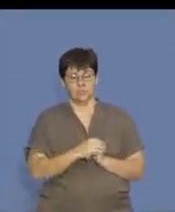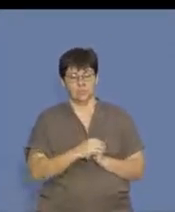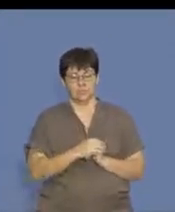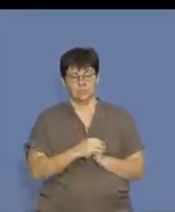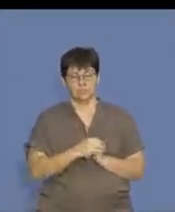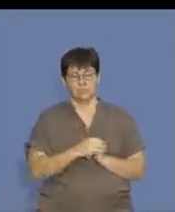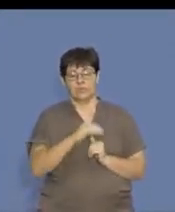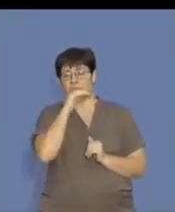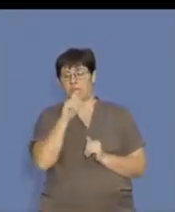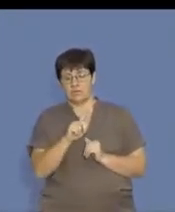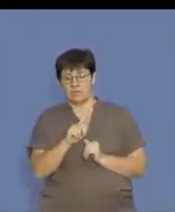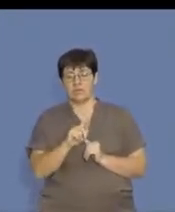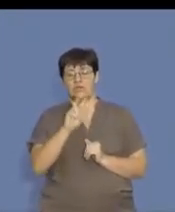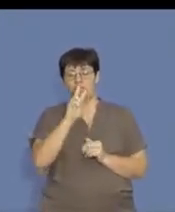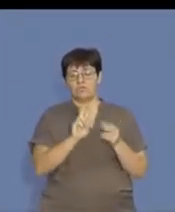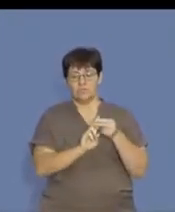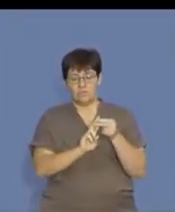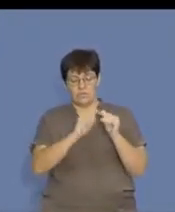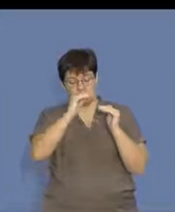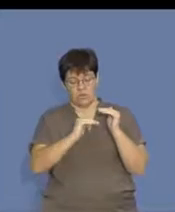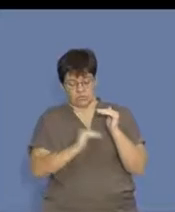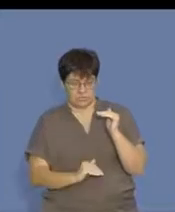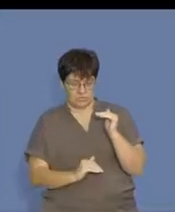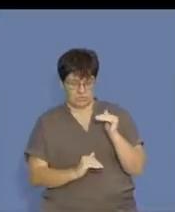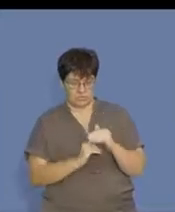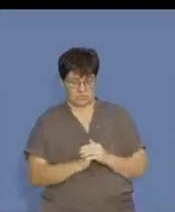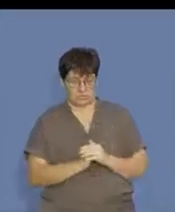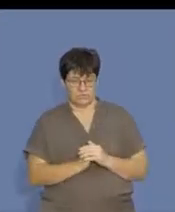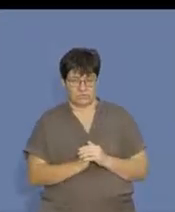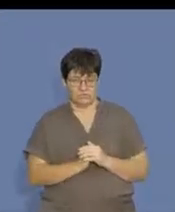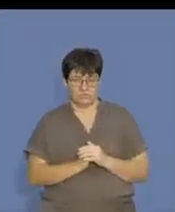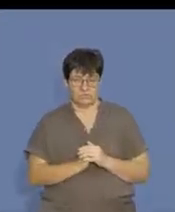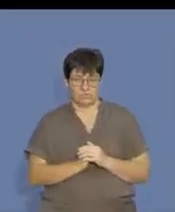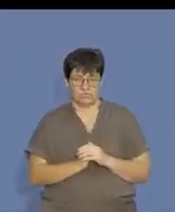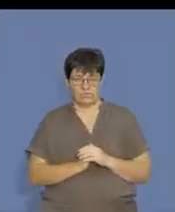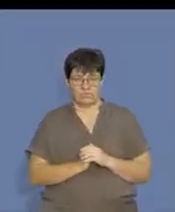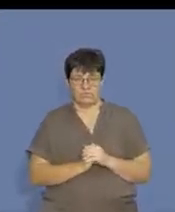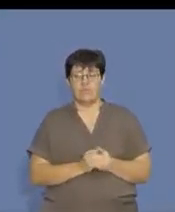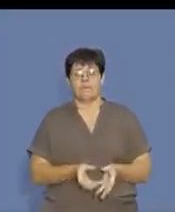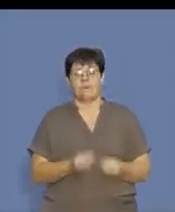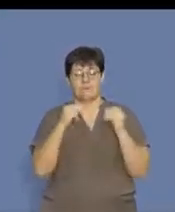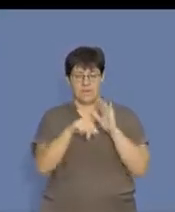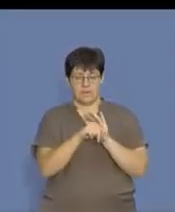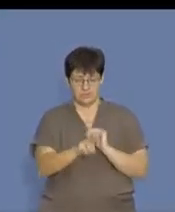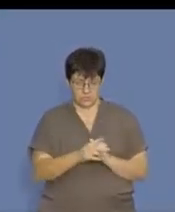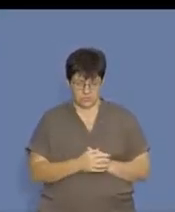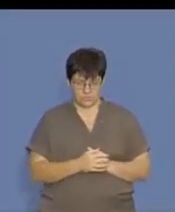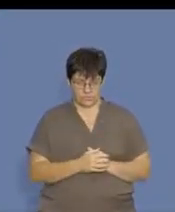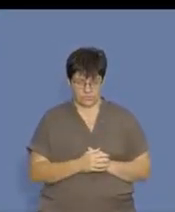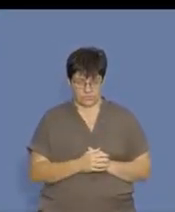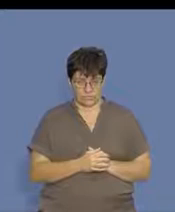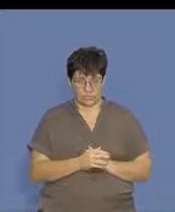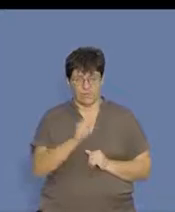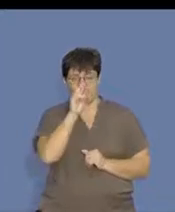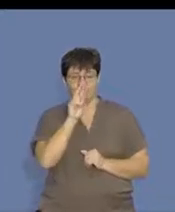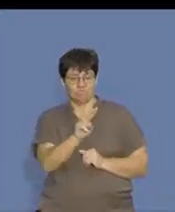that simply means it is 2 units downwards, right? 2 units downwards up until it gets to that point. But